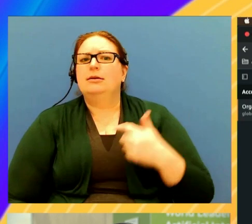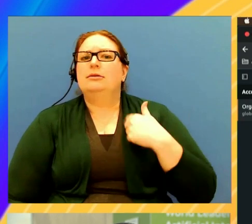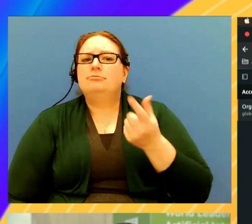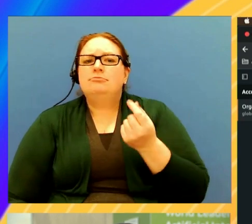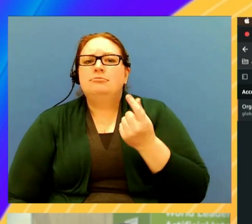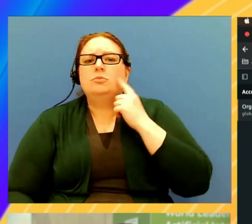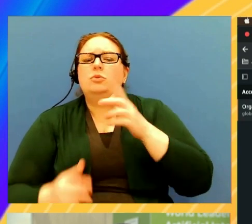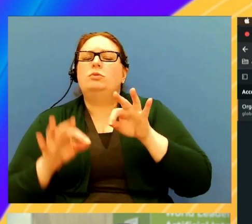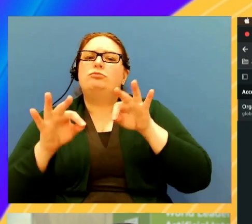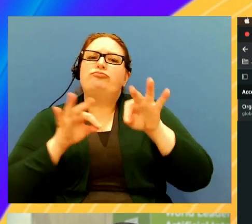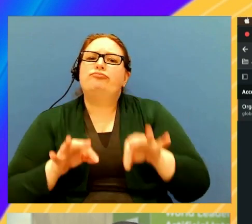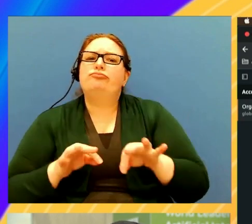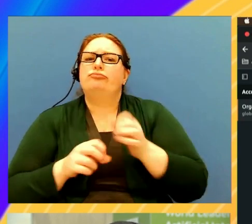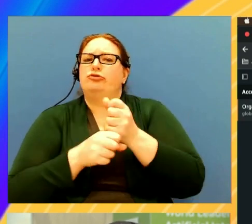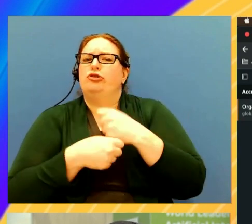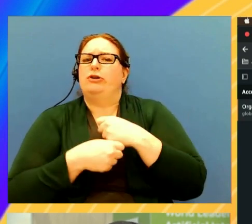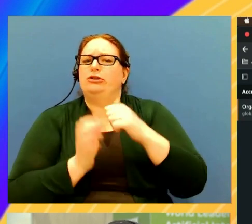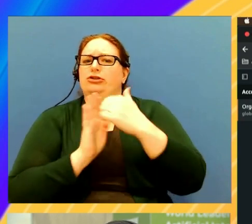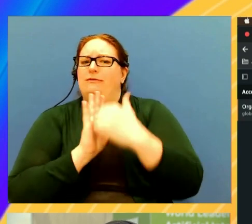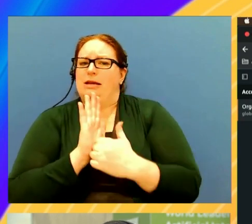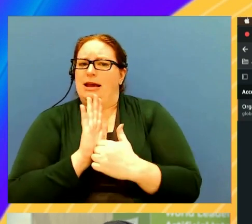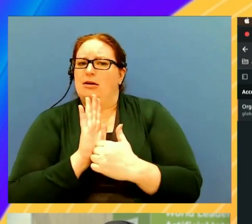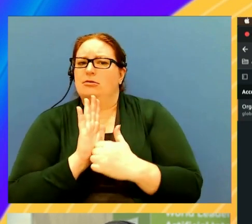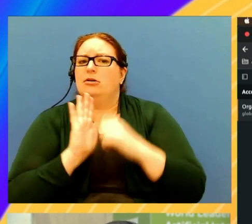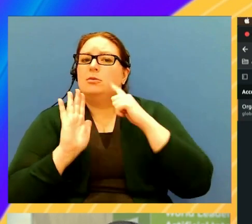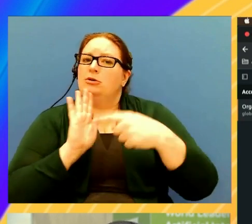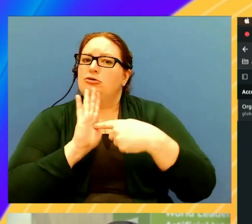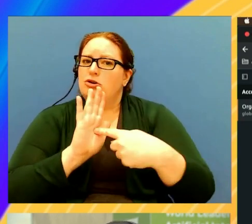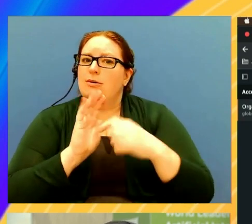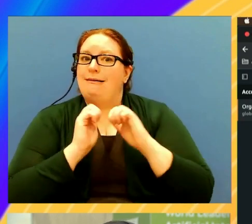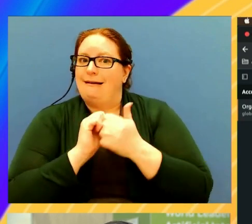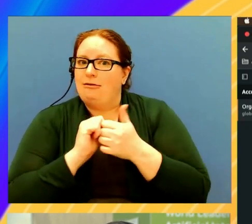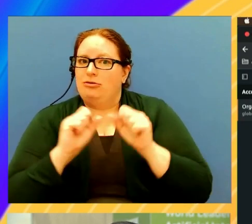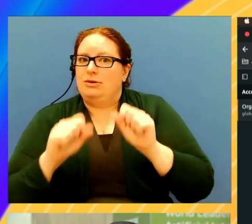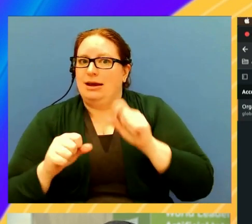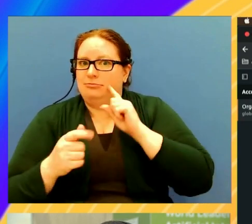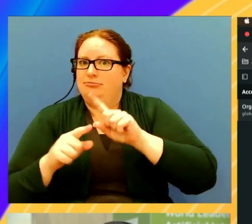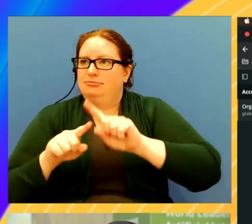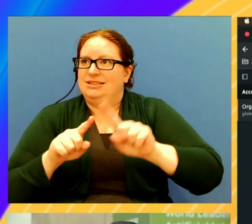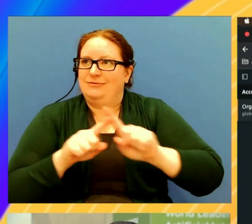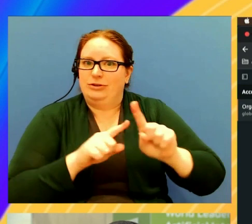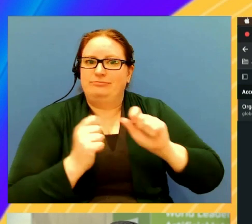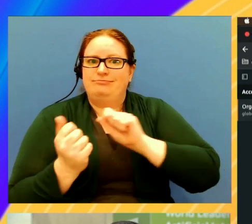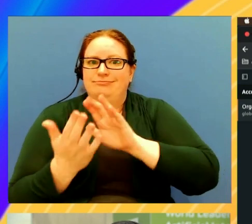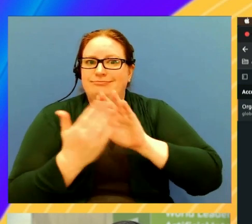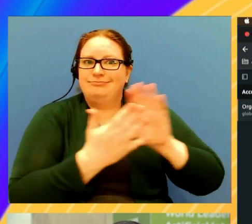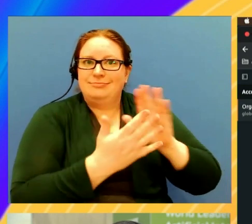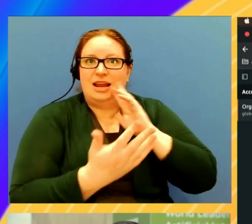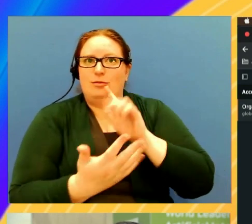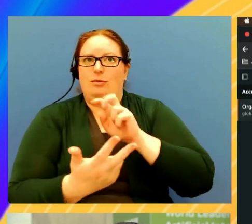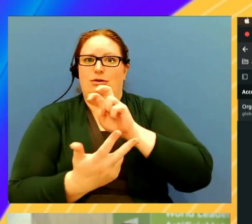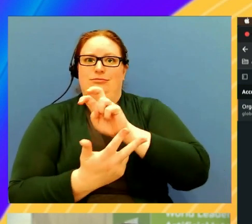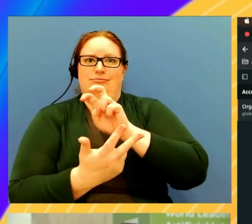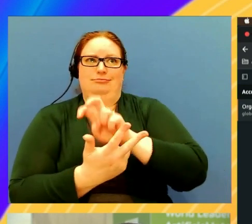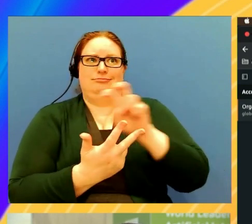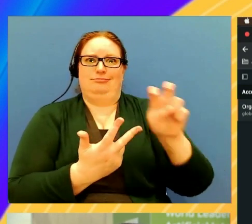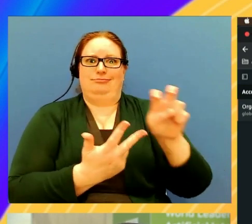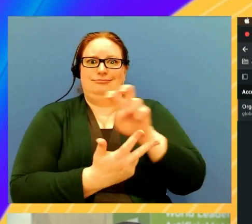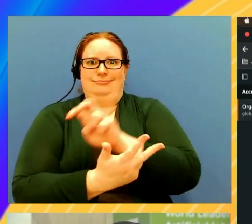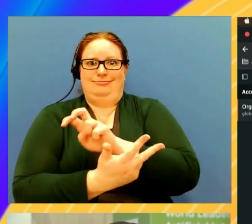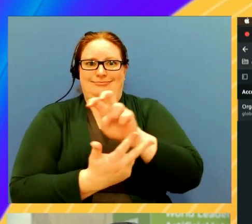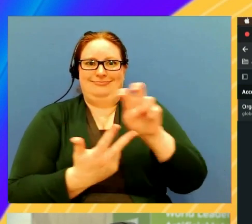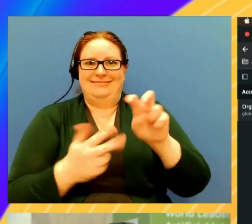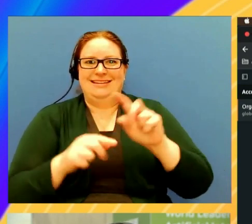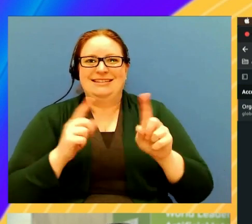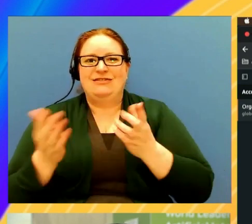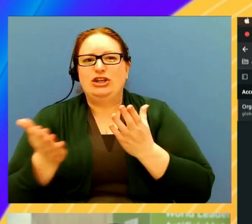of an account. Awesome. And I'm going to show you how you can do this in various different ways. And we're going to actually switch back and forth between services so we can show you how